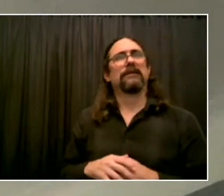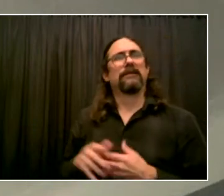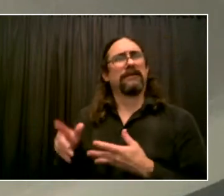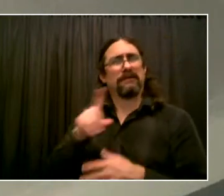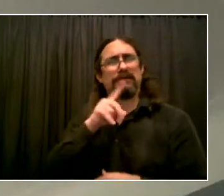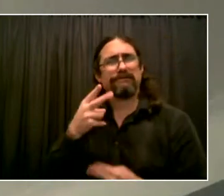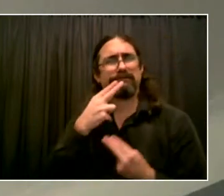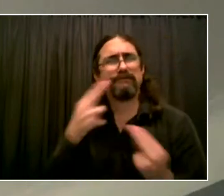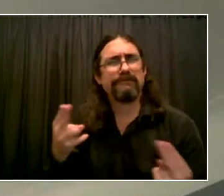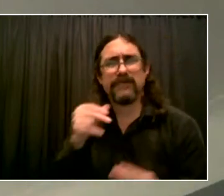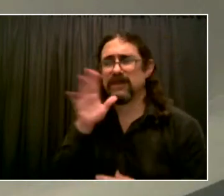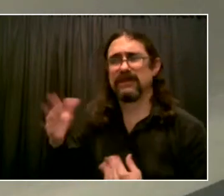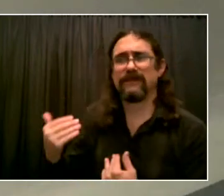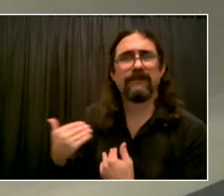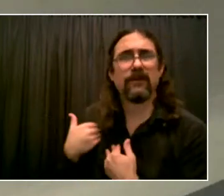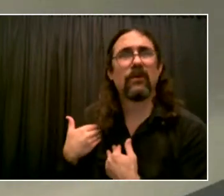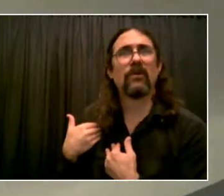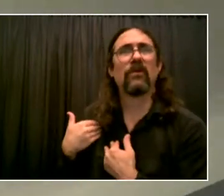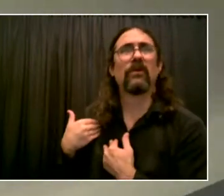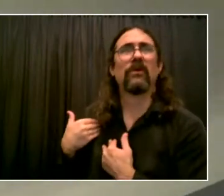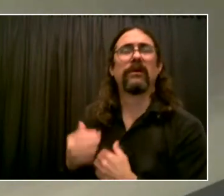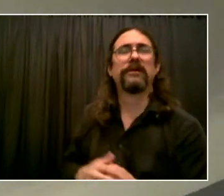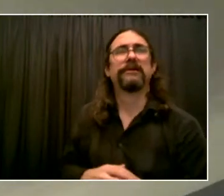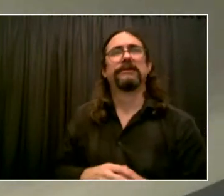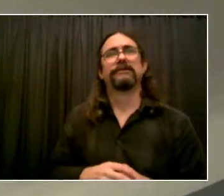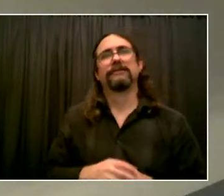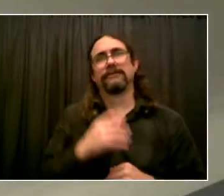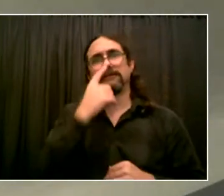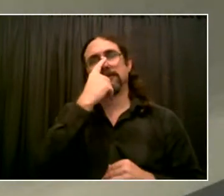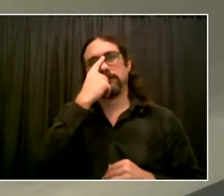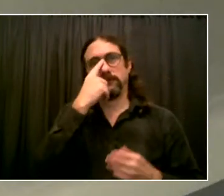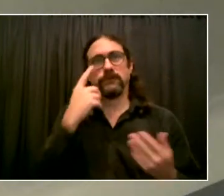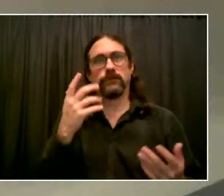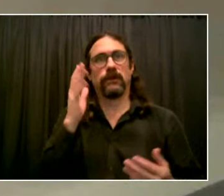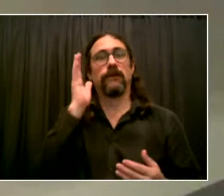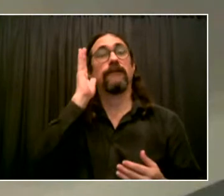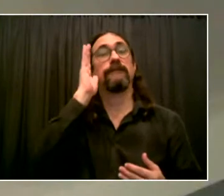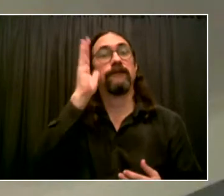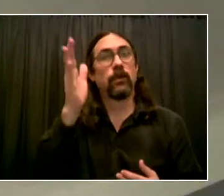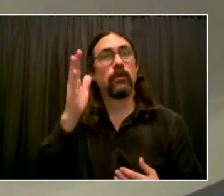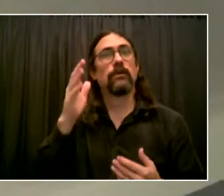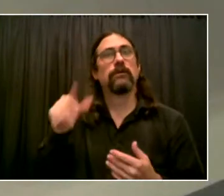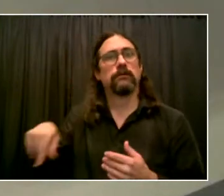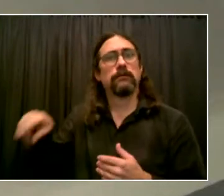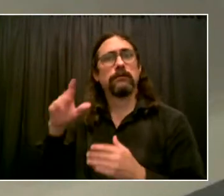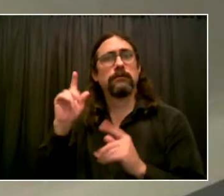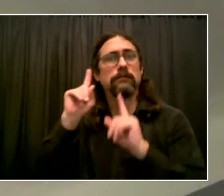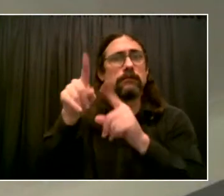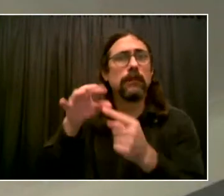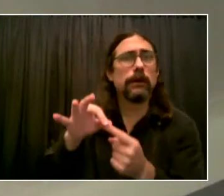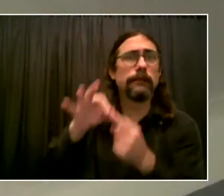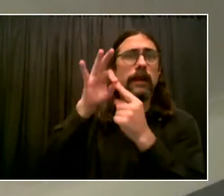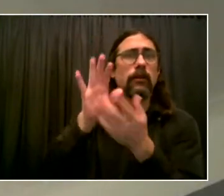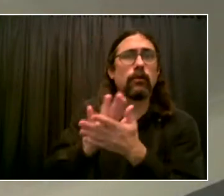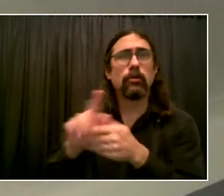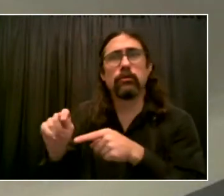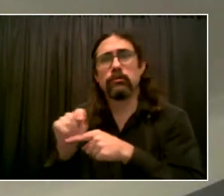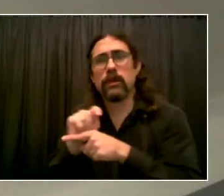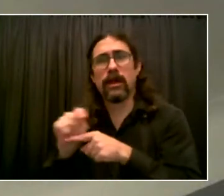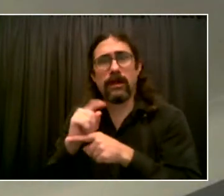a special school for training and preparation for these tests that are given.